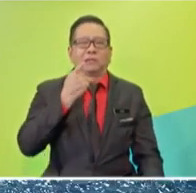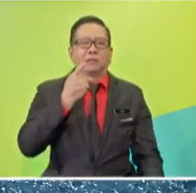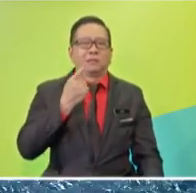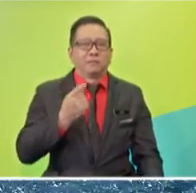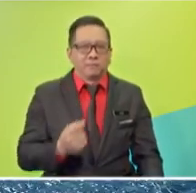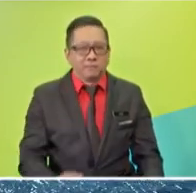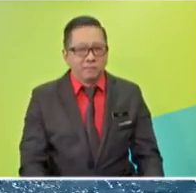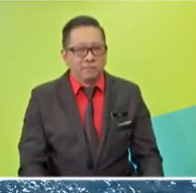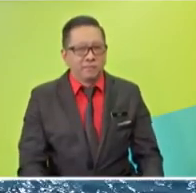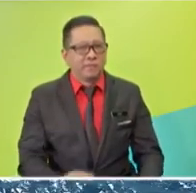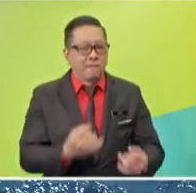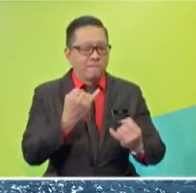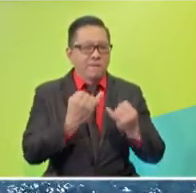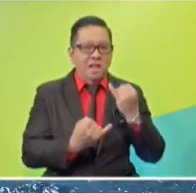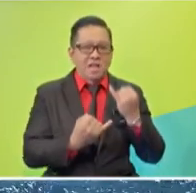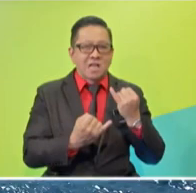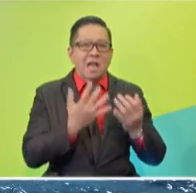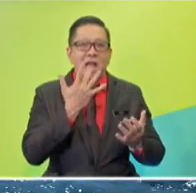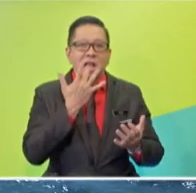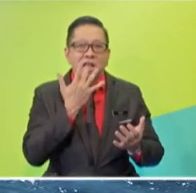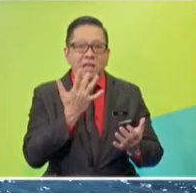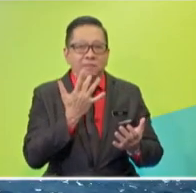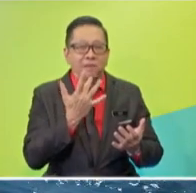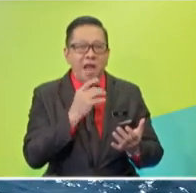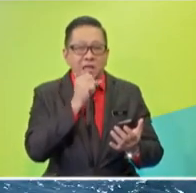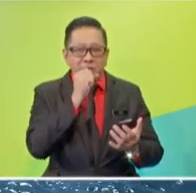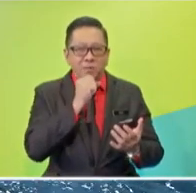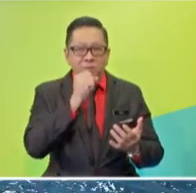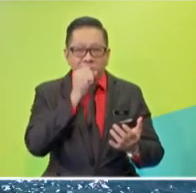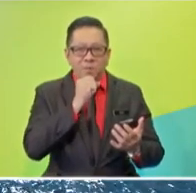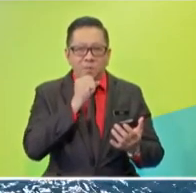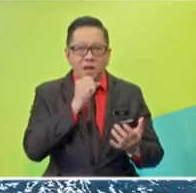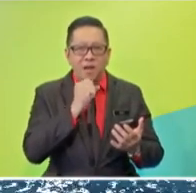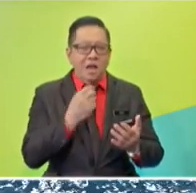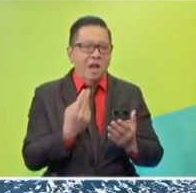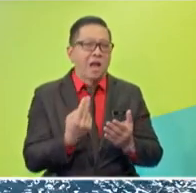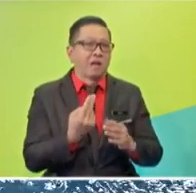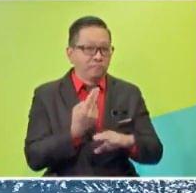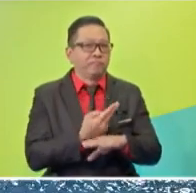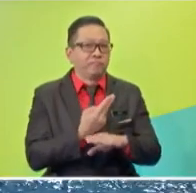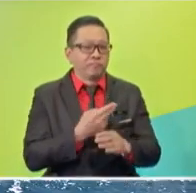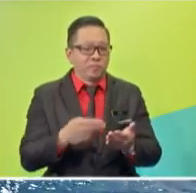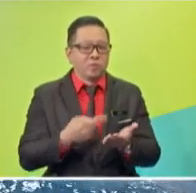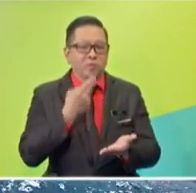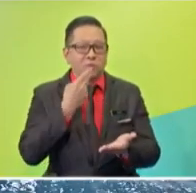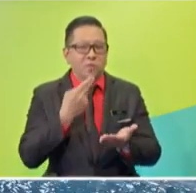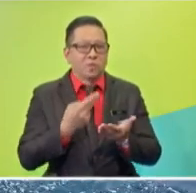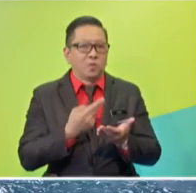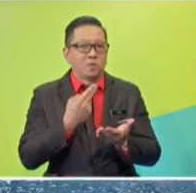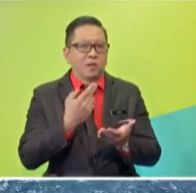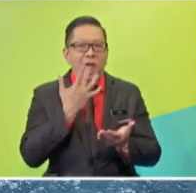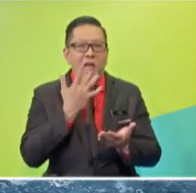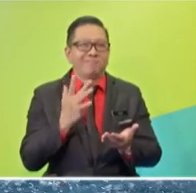hurts. Finally, you taste the ice cream. I use a gold spoon because it hasn't got